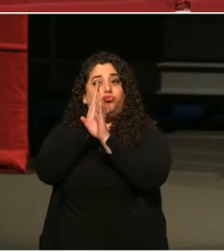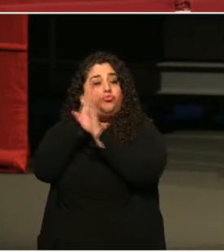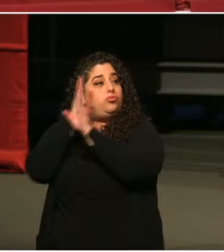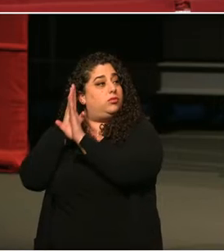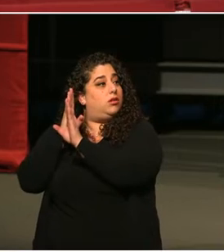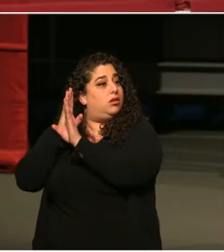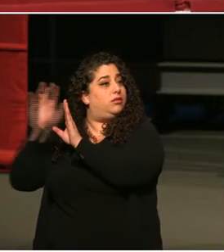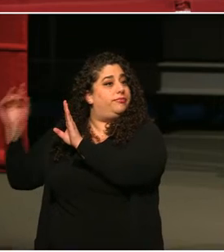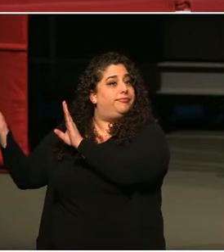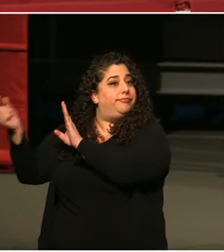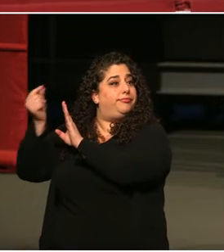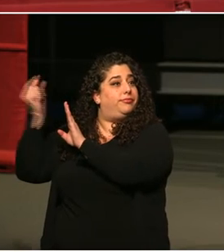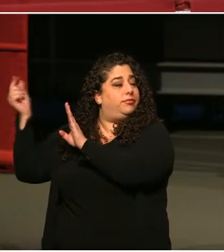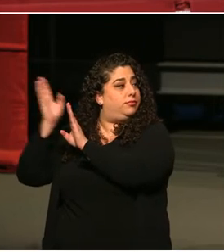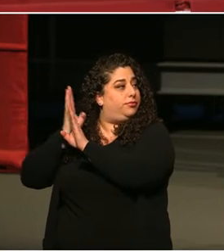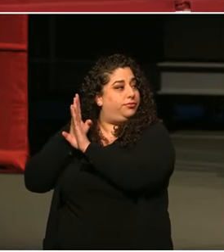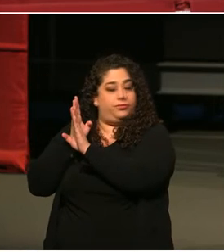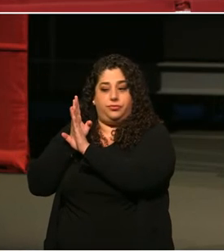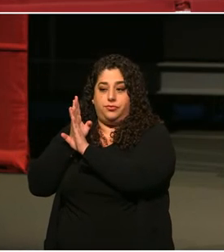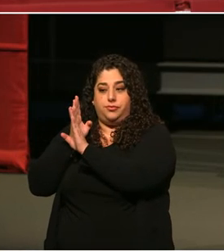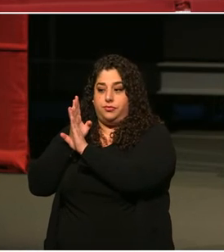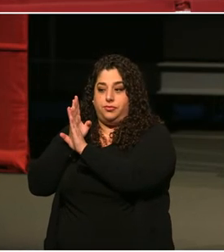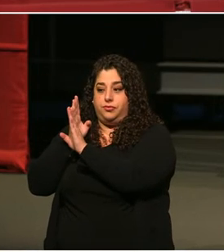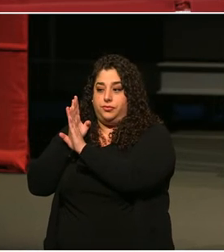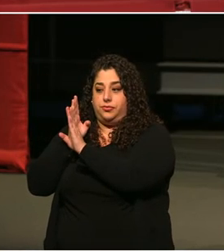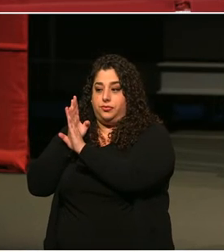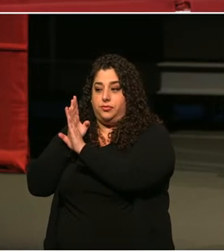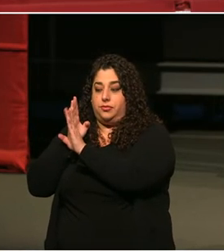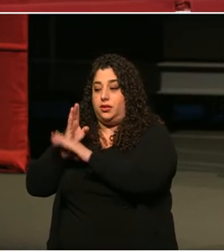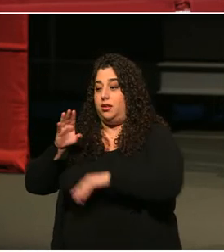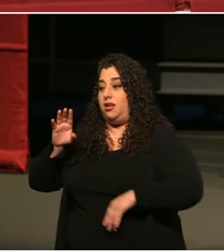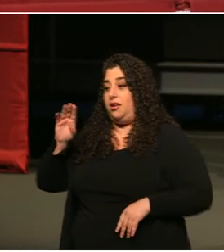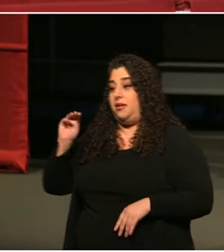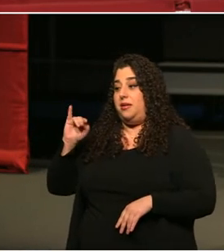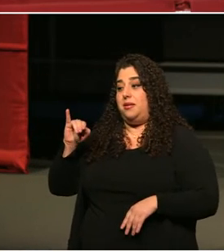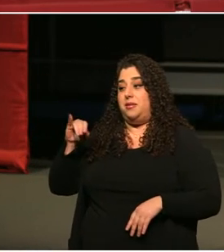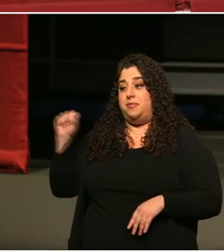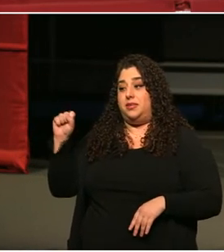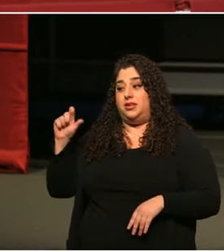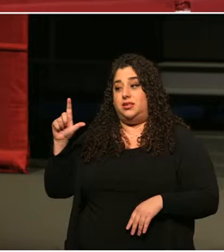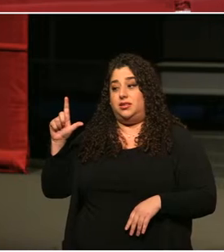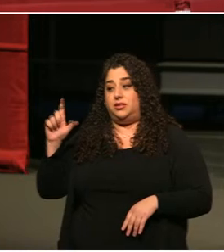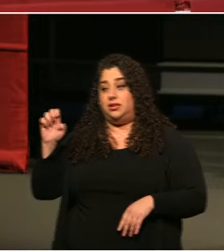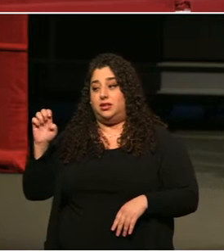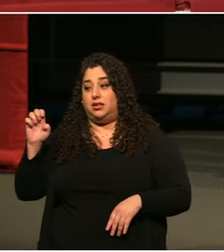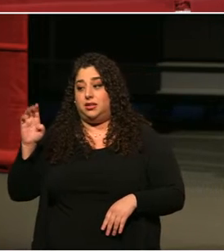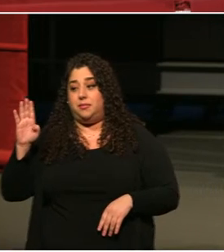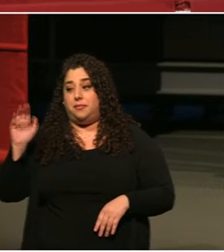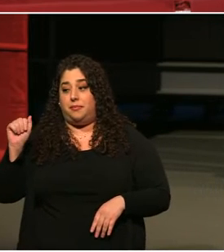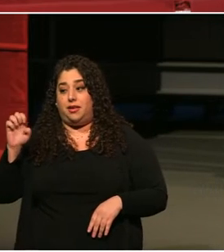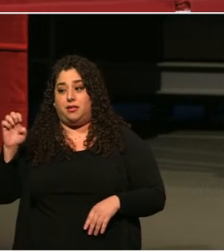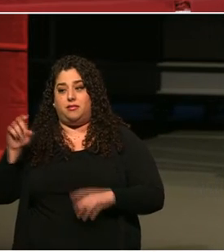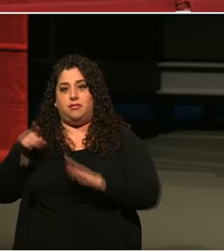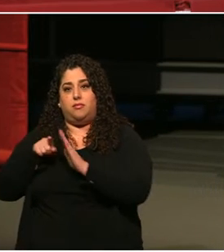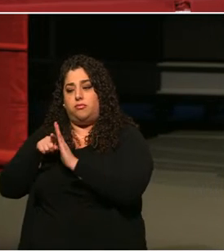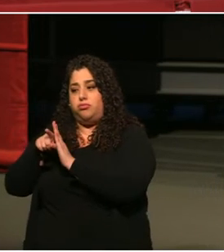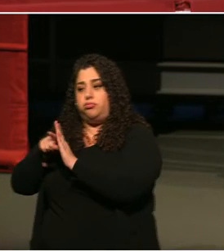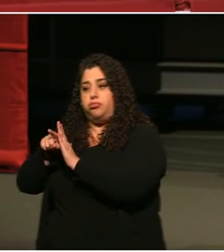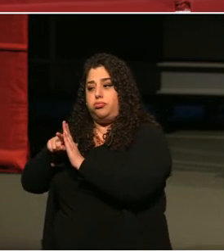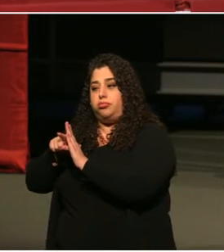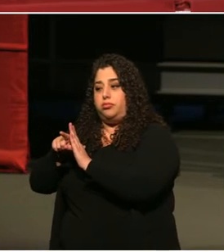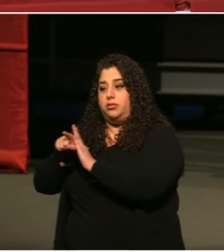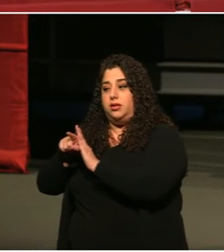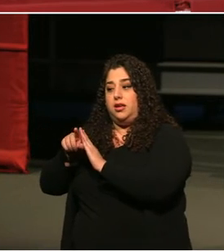I, more than anyone, know the impact of what 60 seconds at the Academy Award can mean